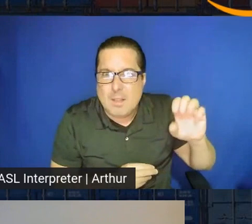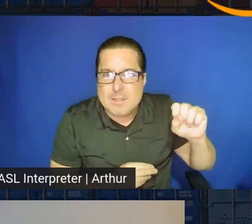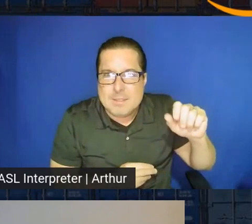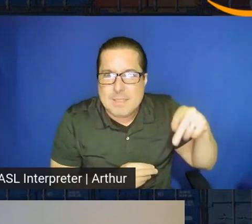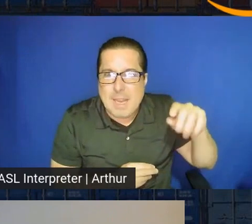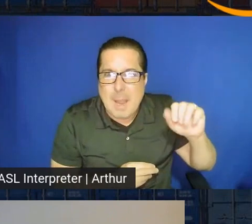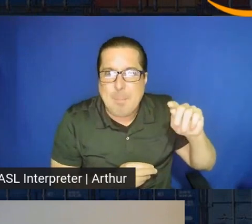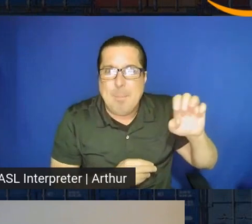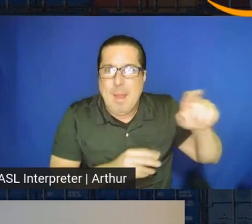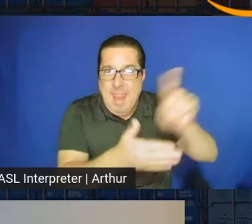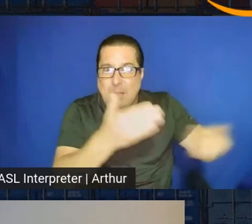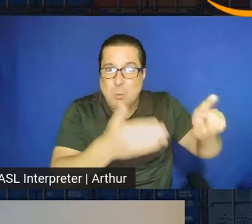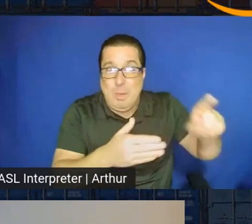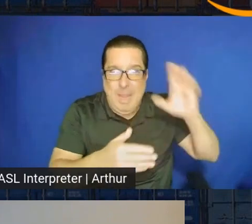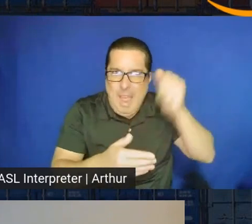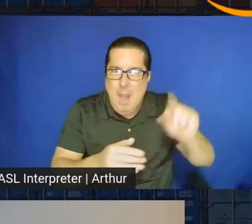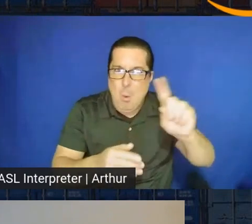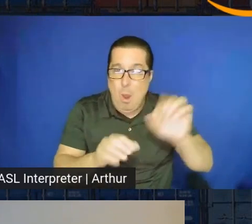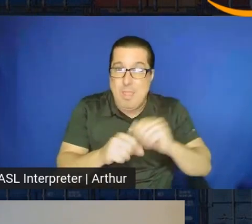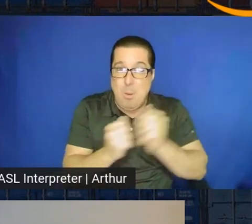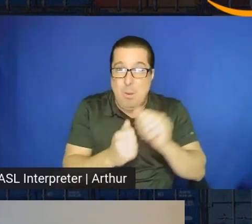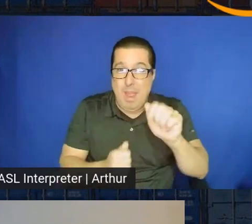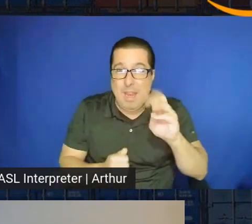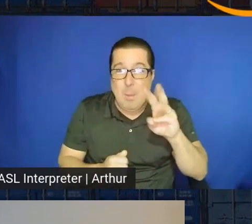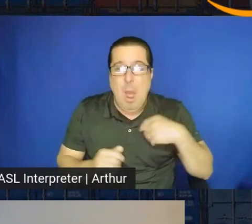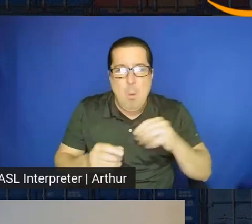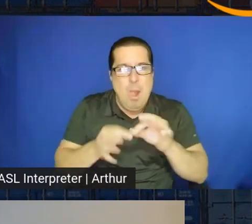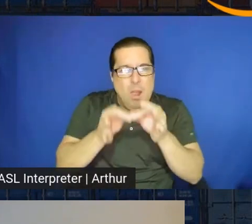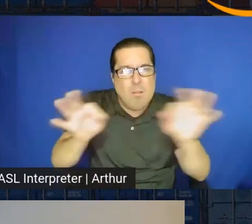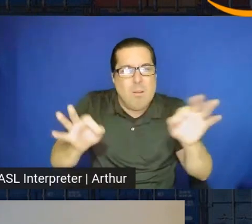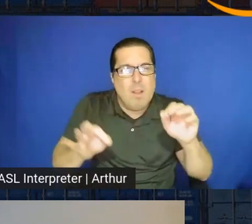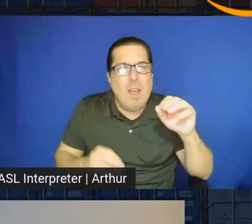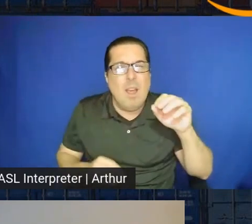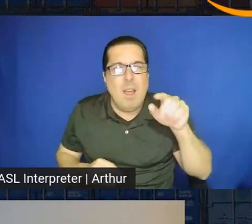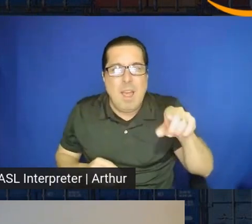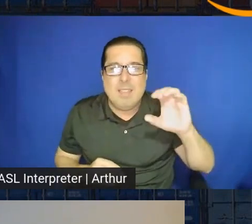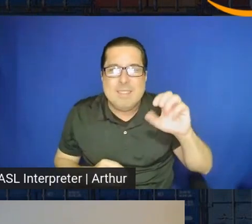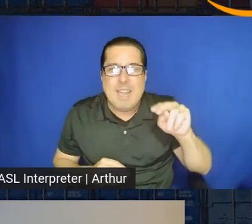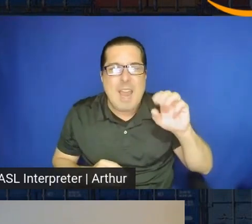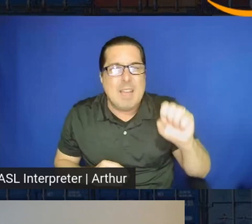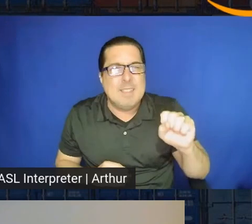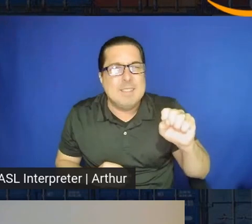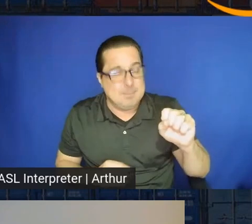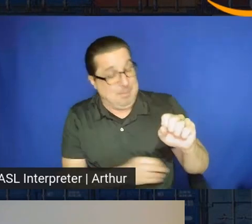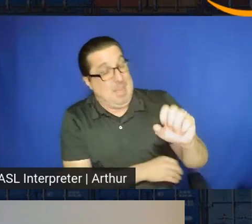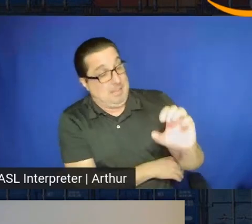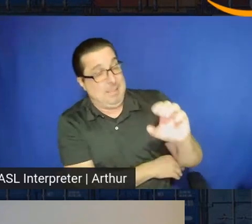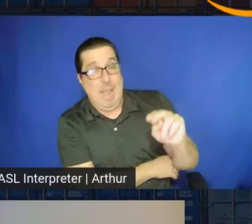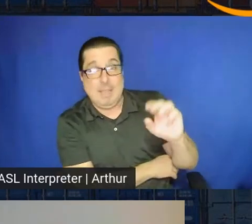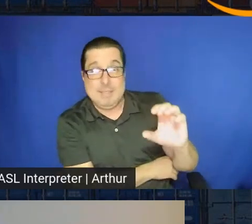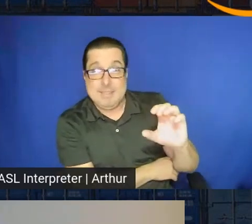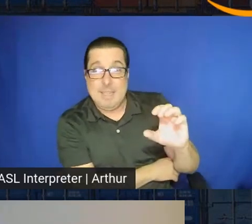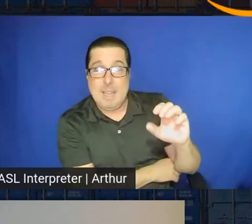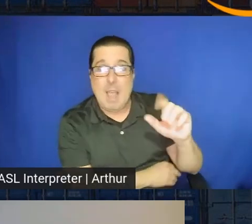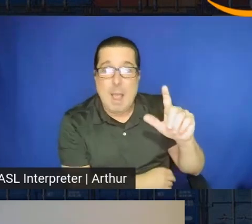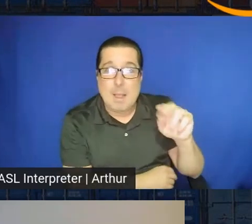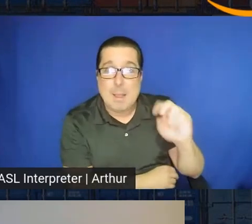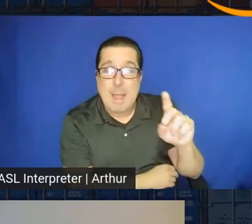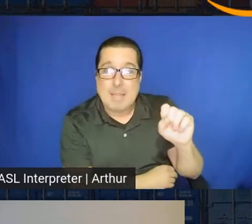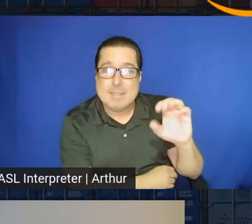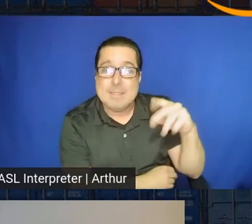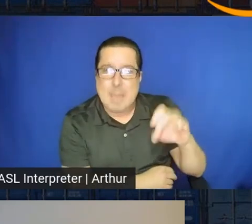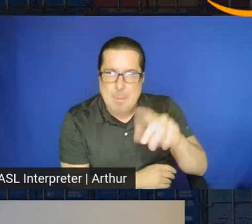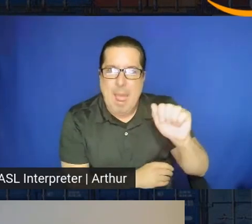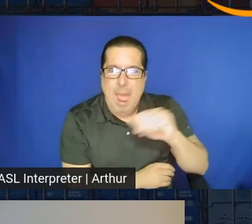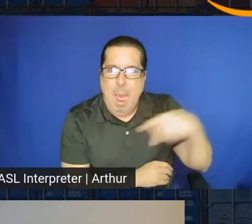Now, let me drop a link in the chat for the CNCF landscape. But it's actually incredible the number